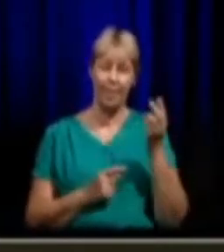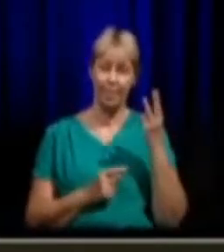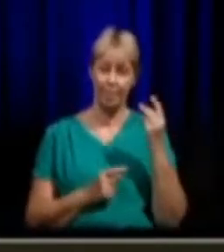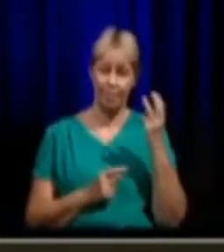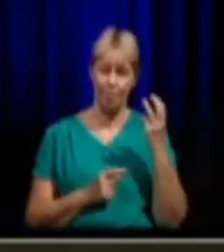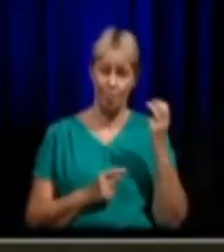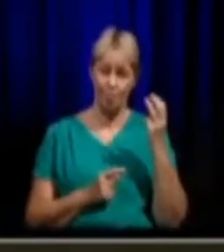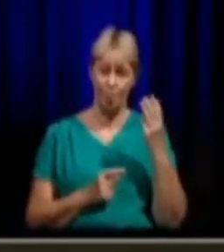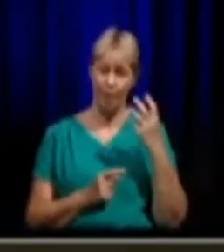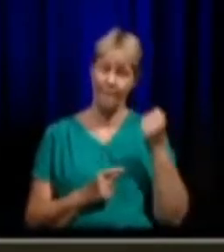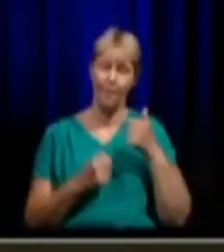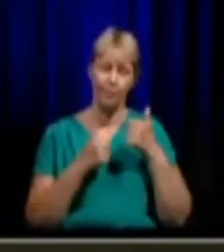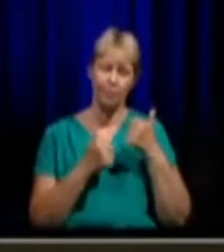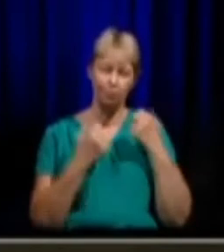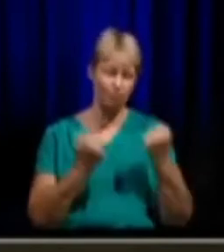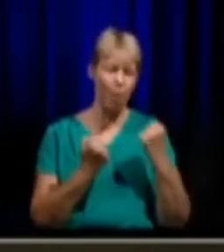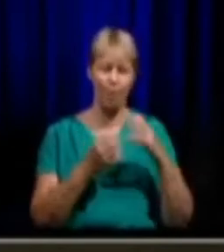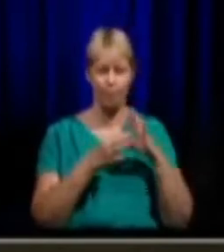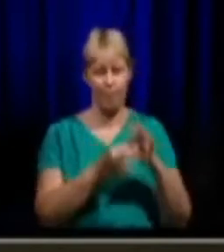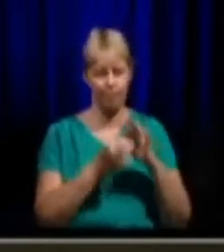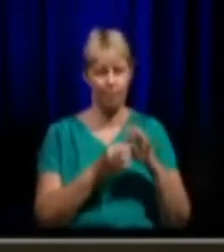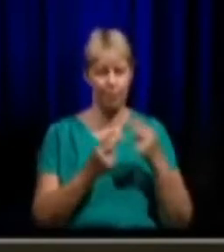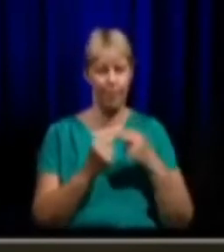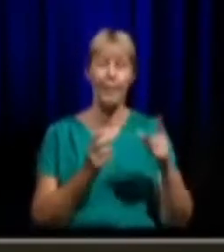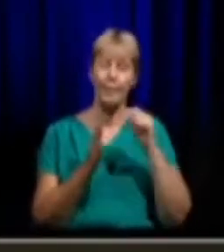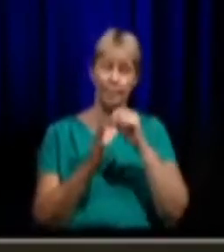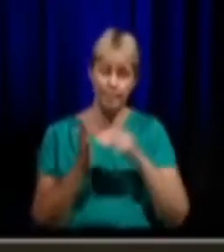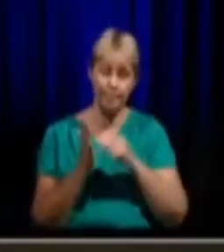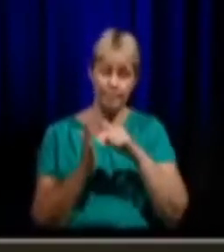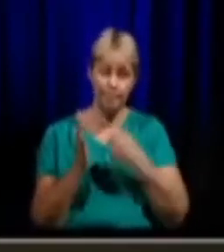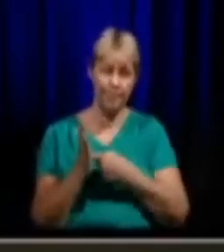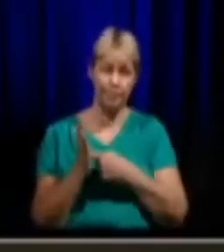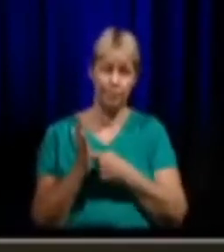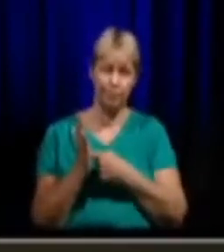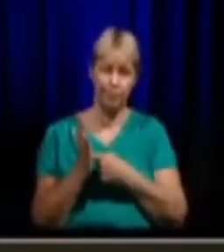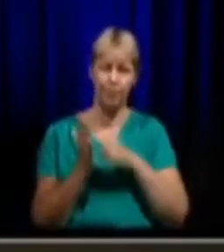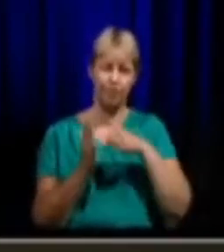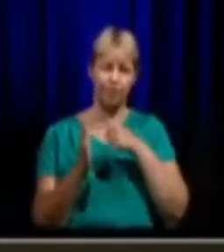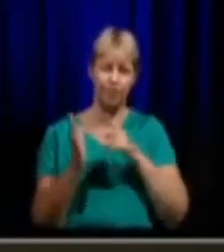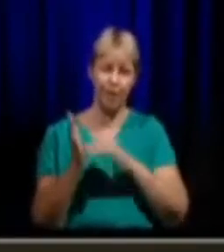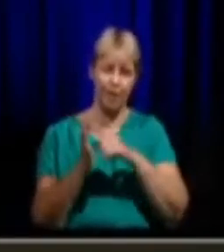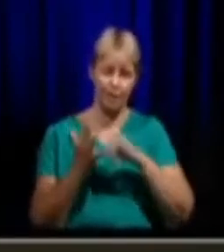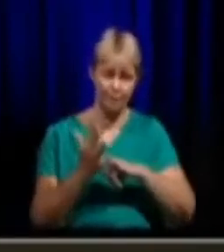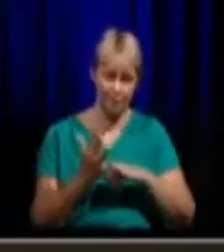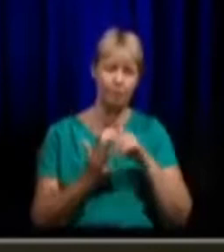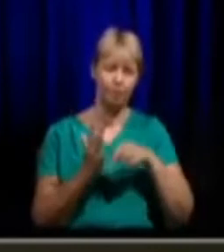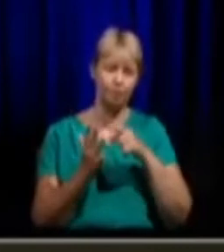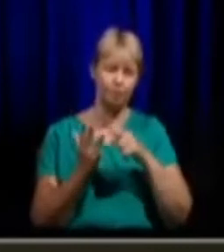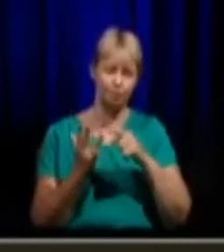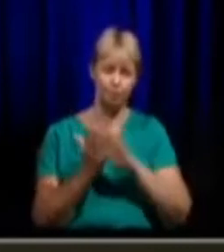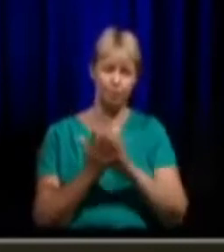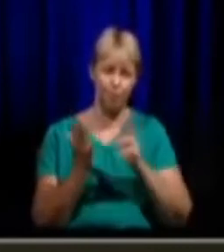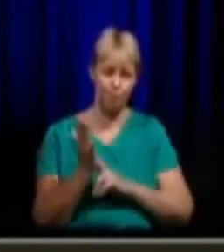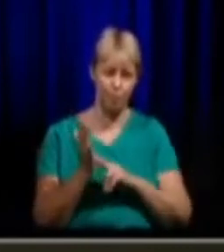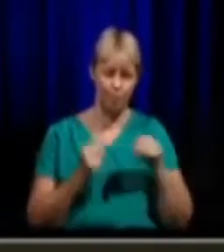with, even more access to Jesus. They were Peter, James, and John. And in Matthew's gospel alone,